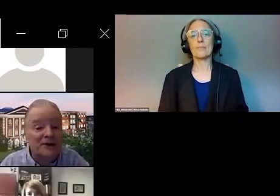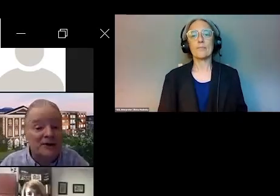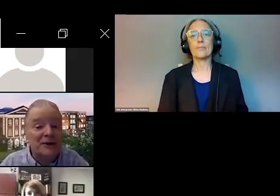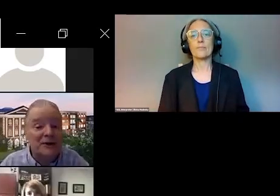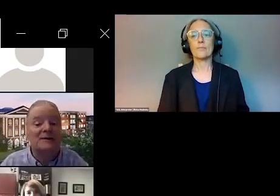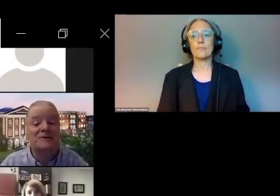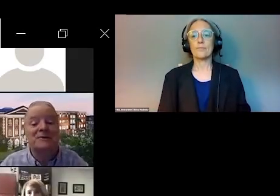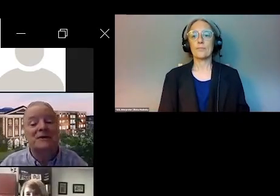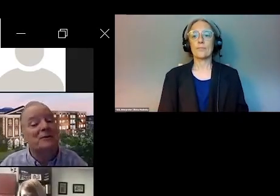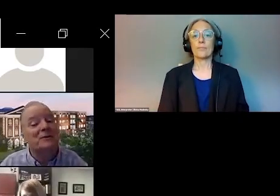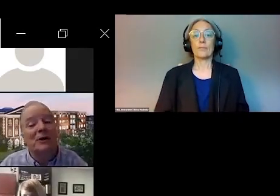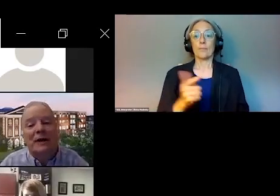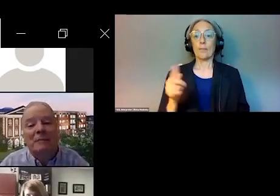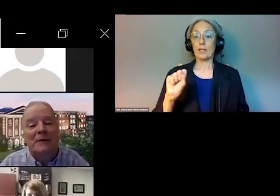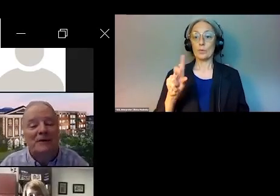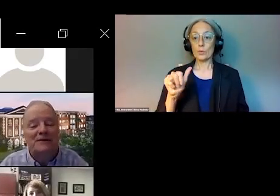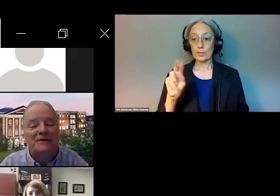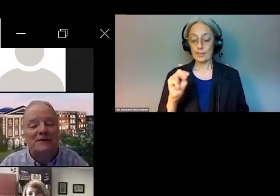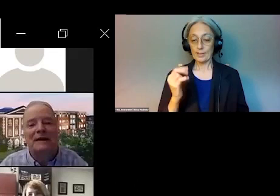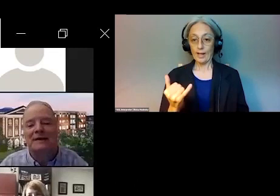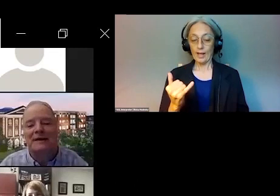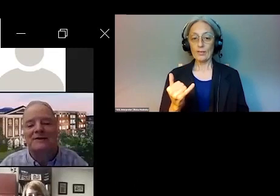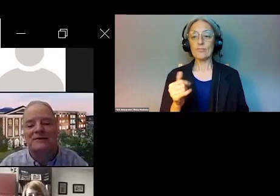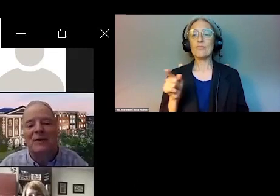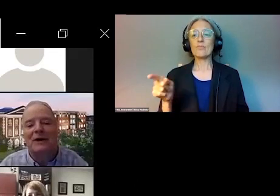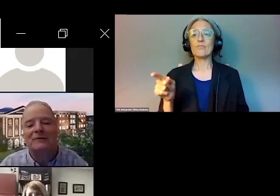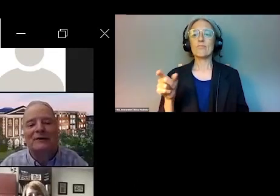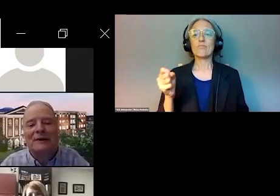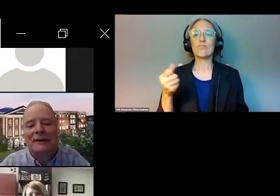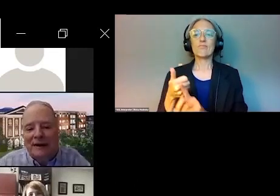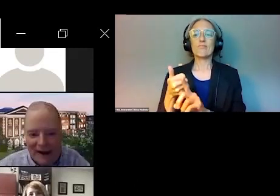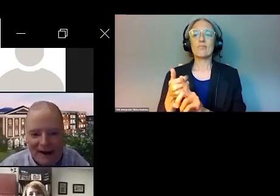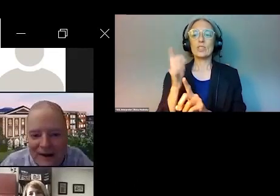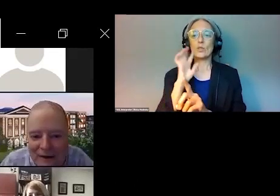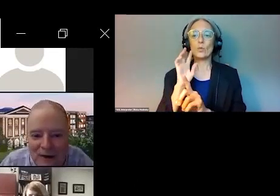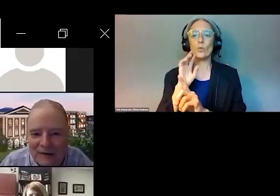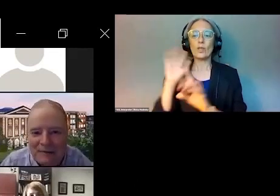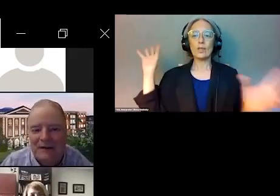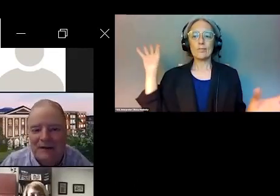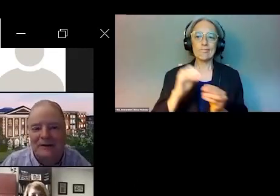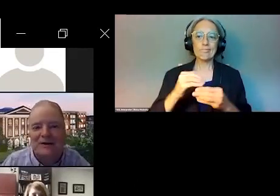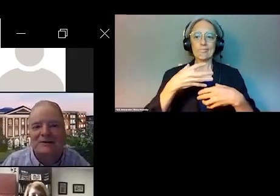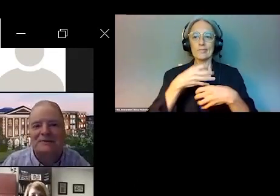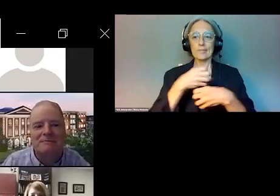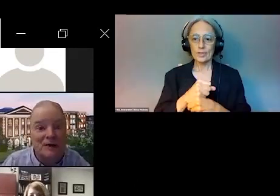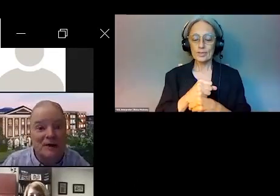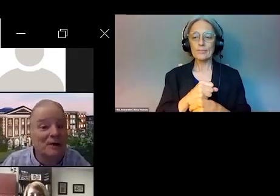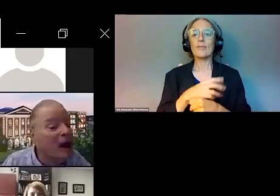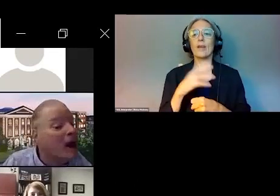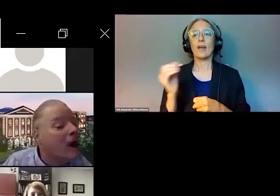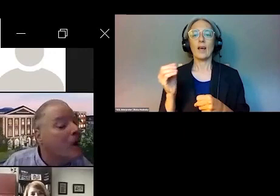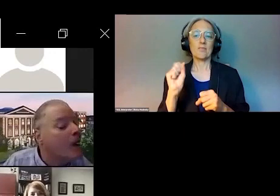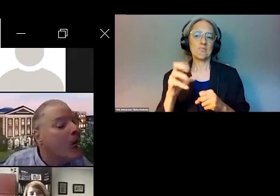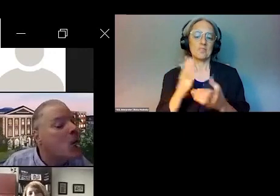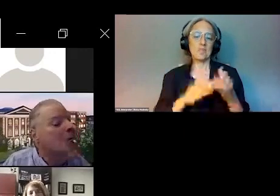So I'm going to turn it back to Susan, who will put this all in context for us and draw some conclusions. Thank